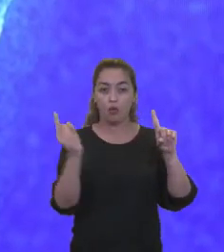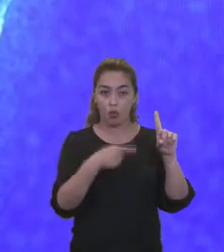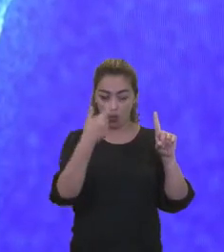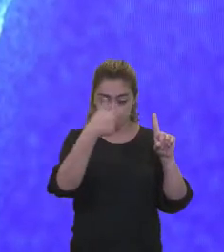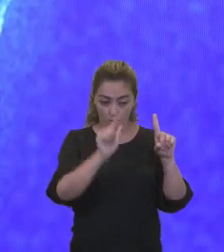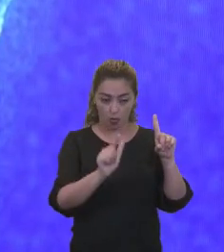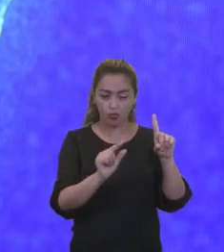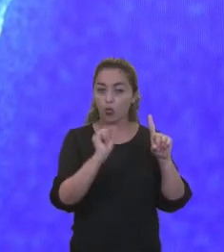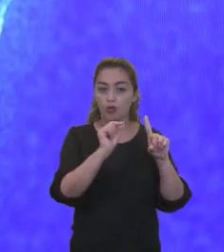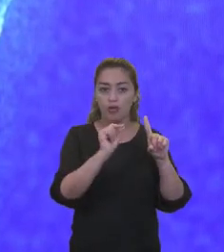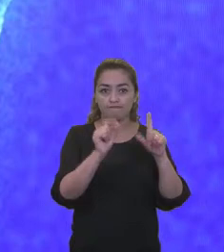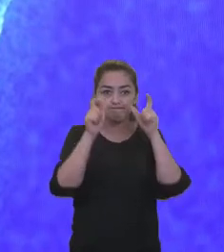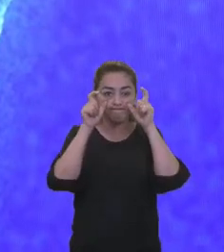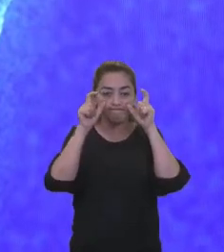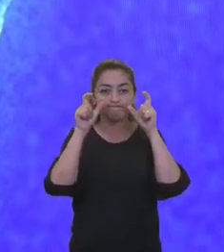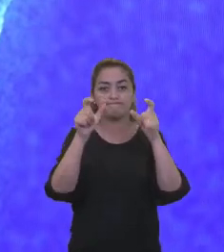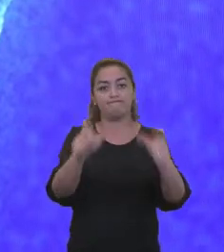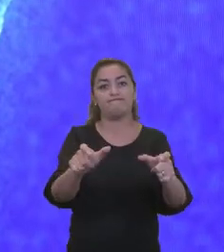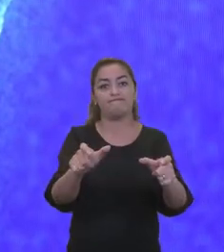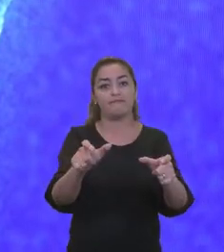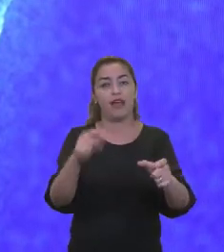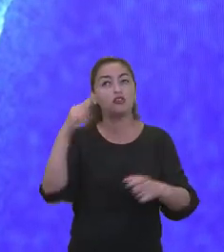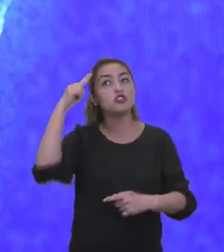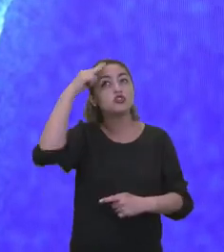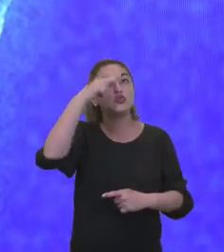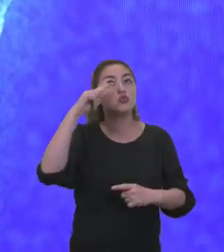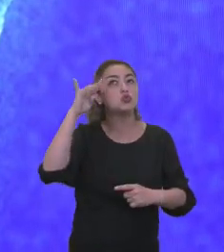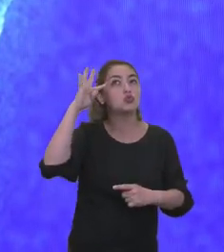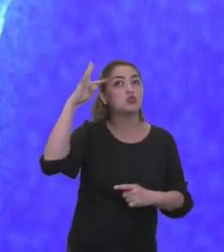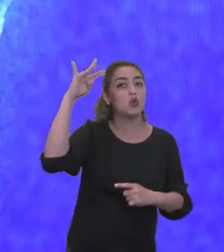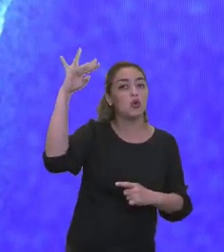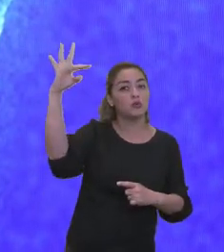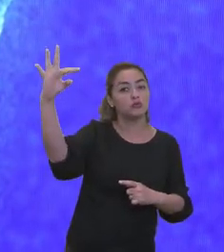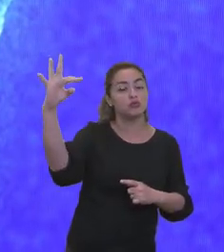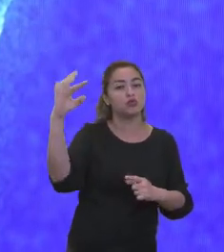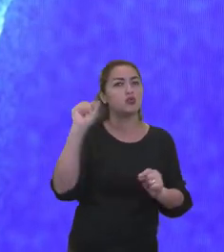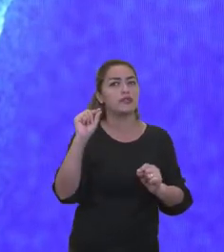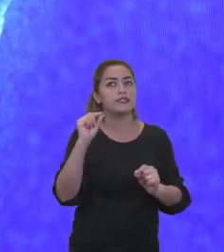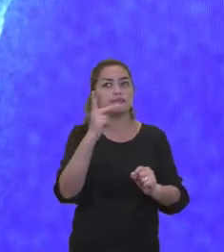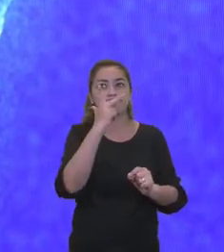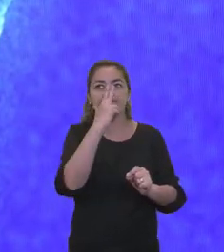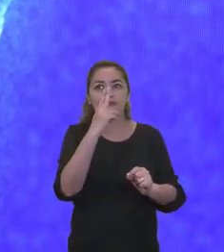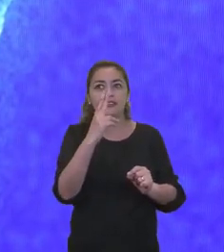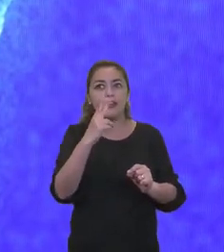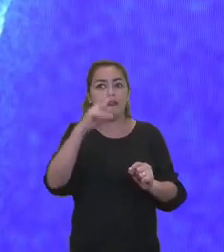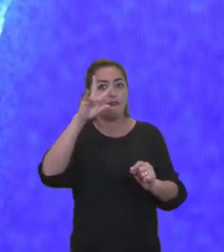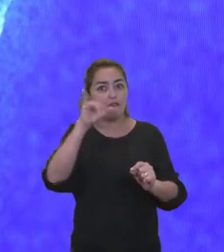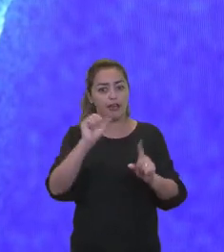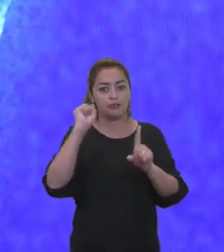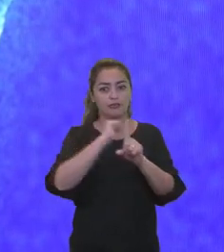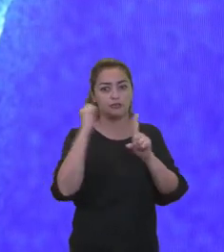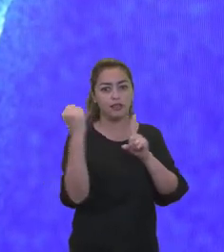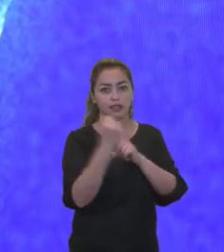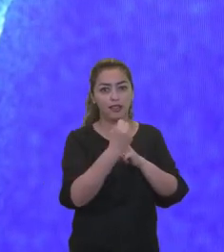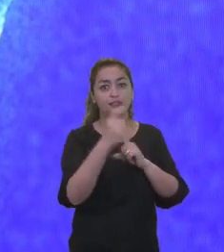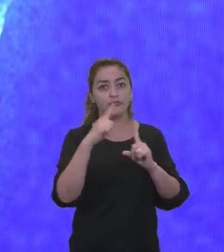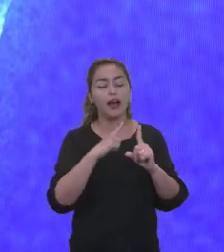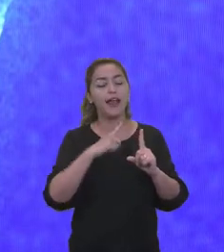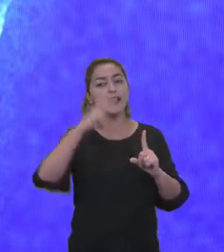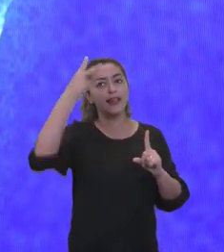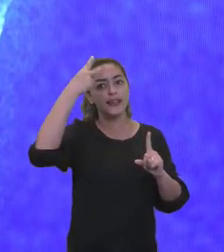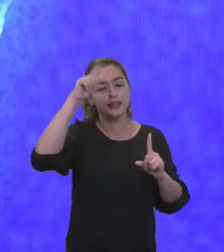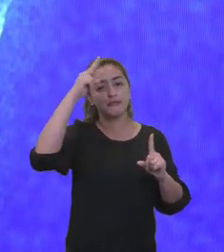finger, is ambition, which is our intention, is to leave a legacy to the